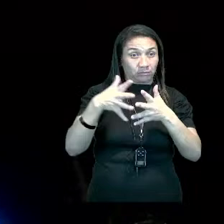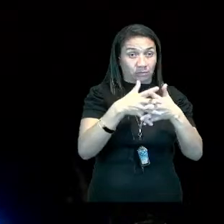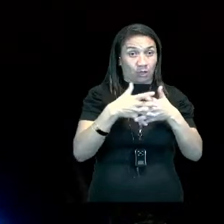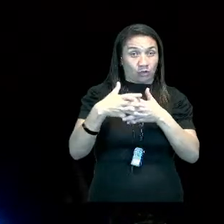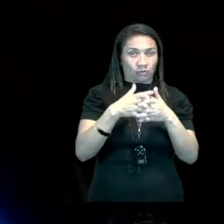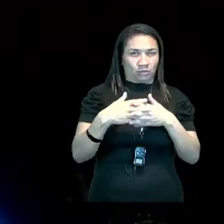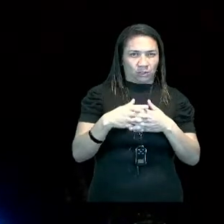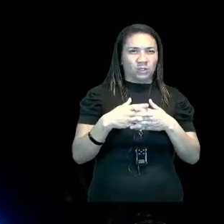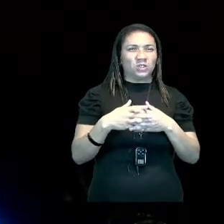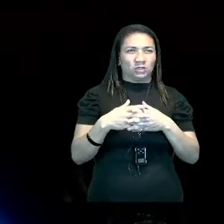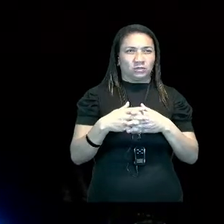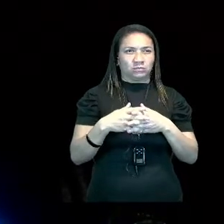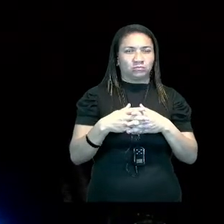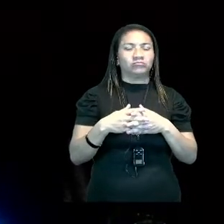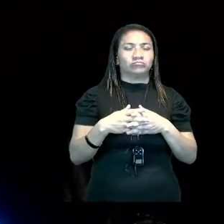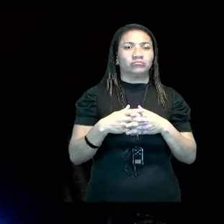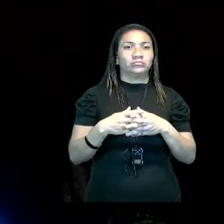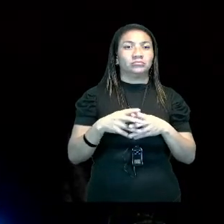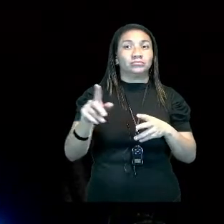been executed